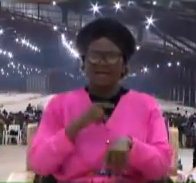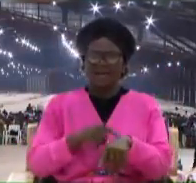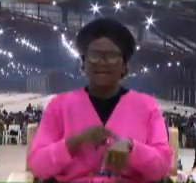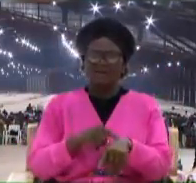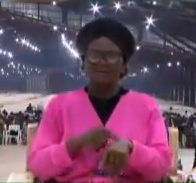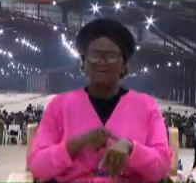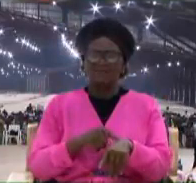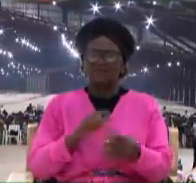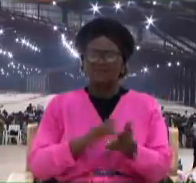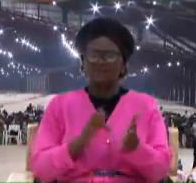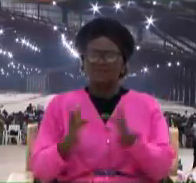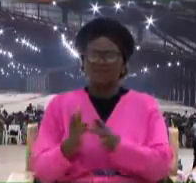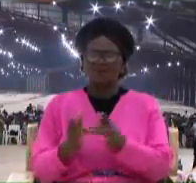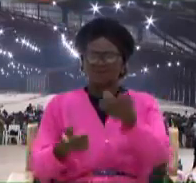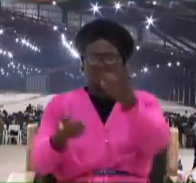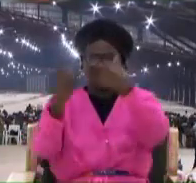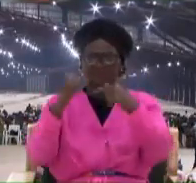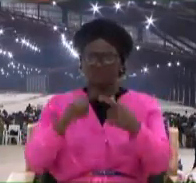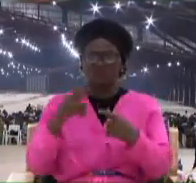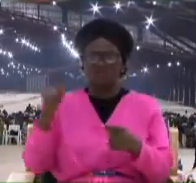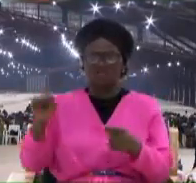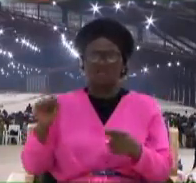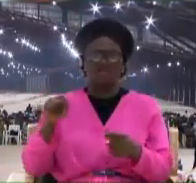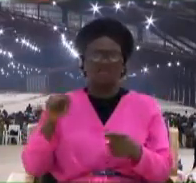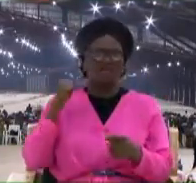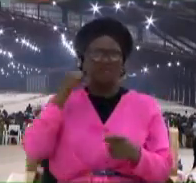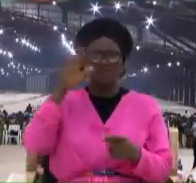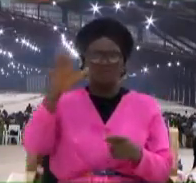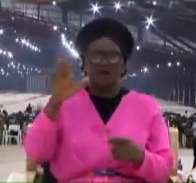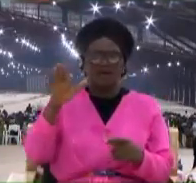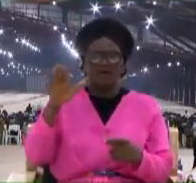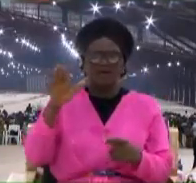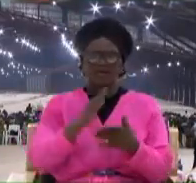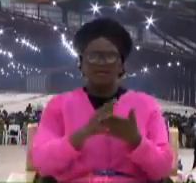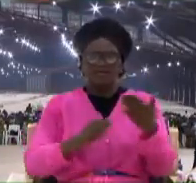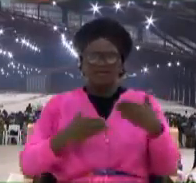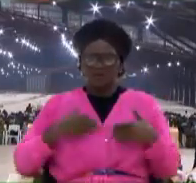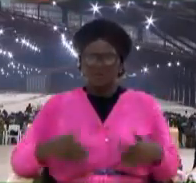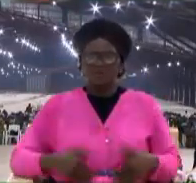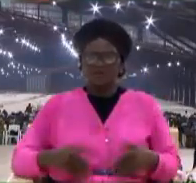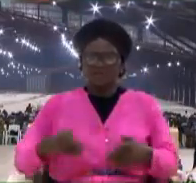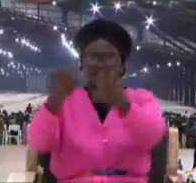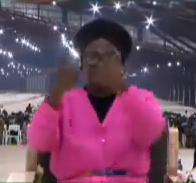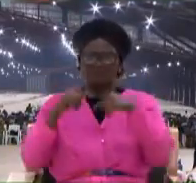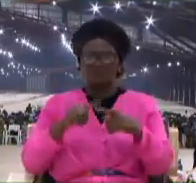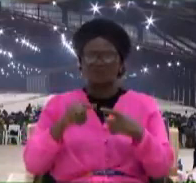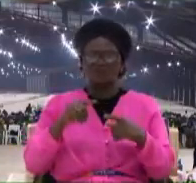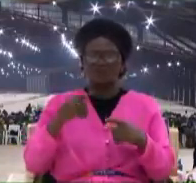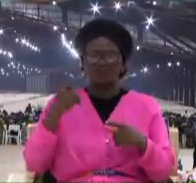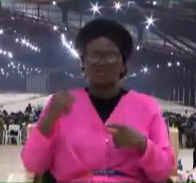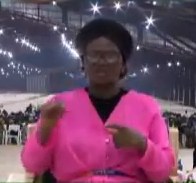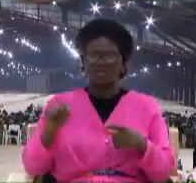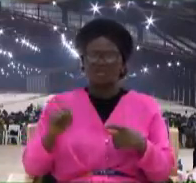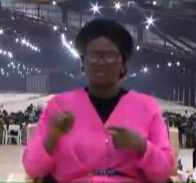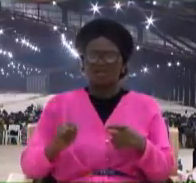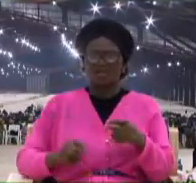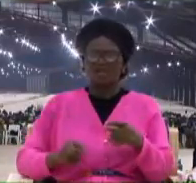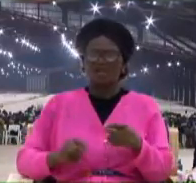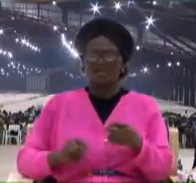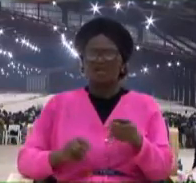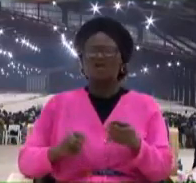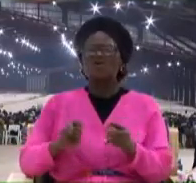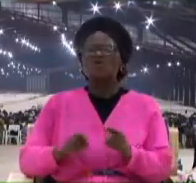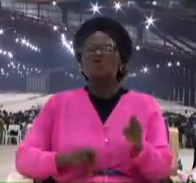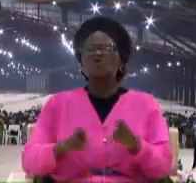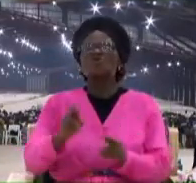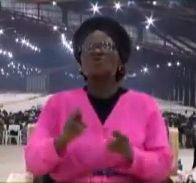woman, somebody came from the ruler of the synagogue's house and said, "It's too